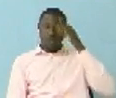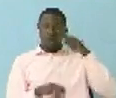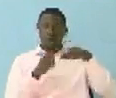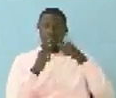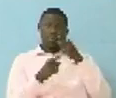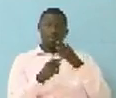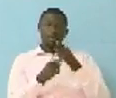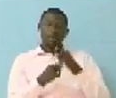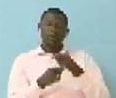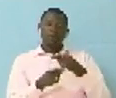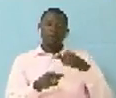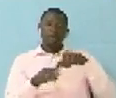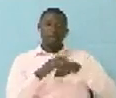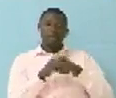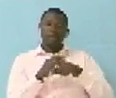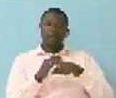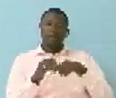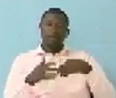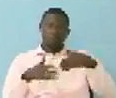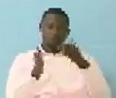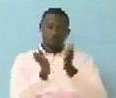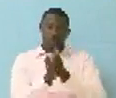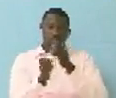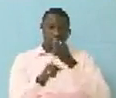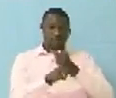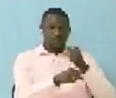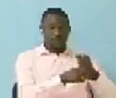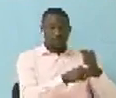in the panel setup, we